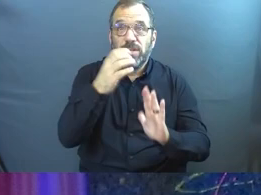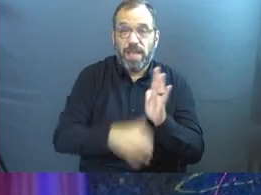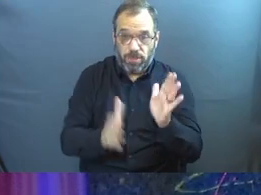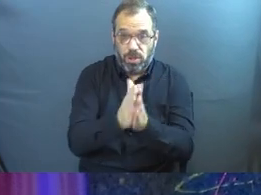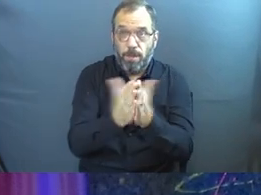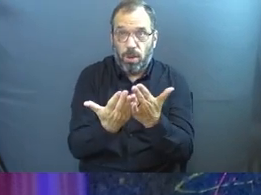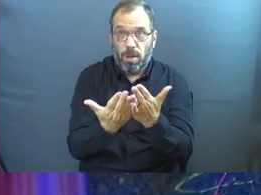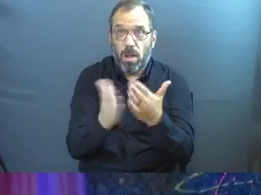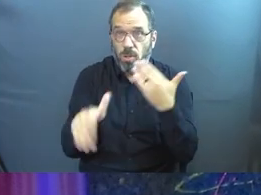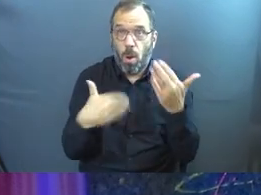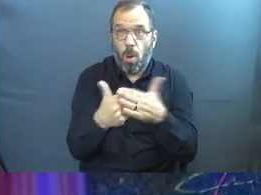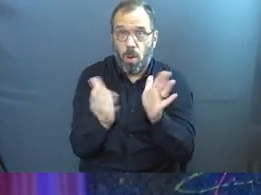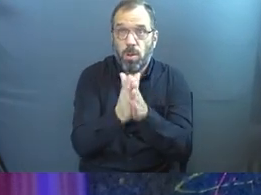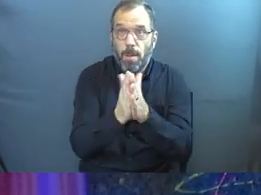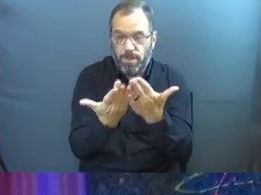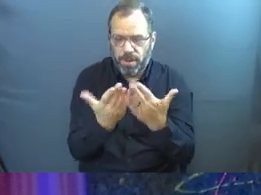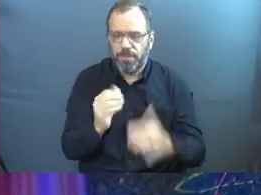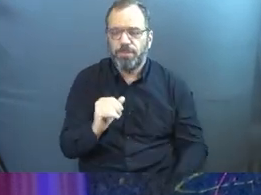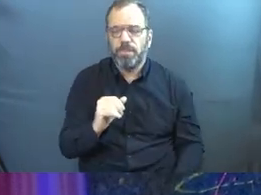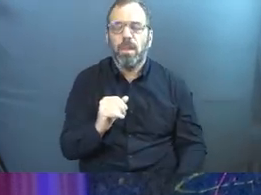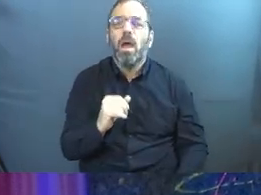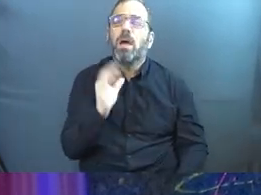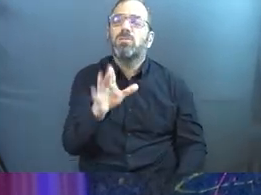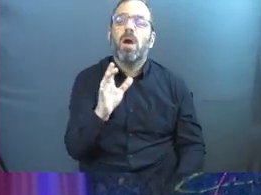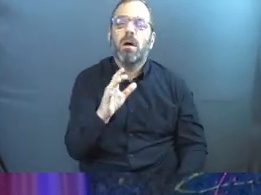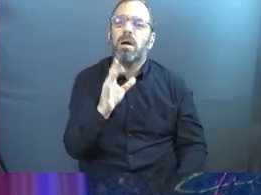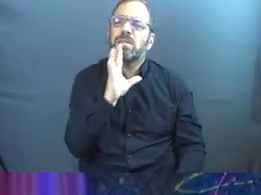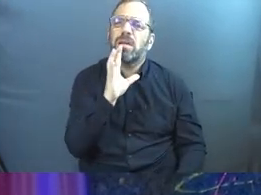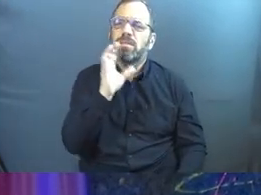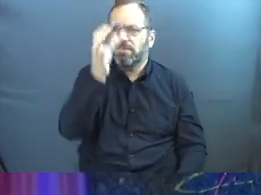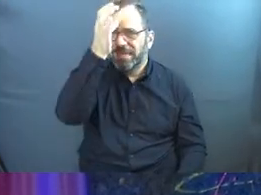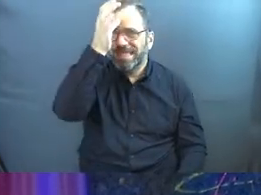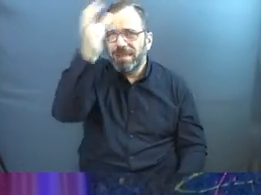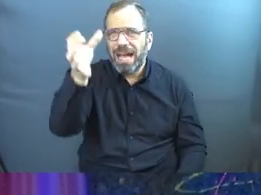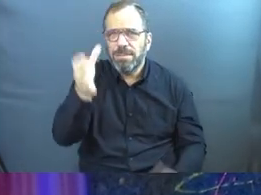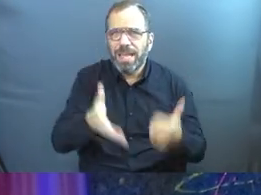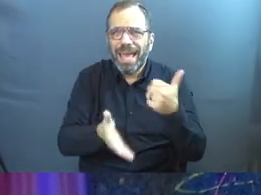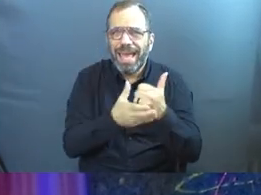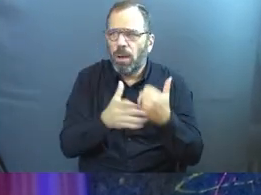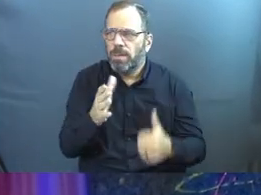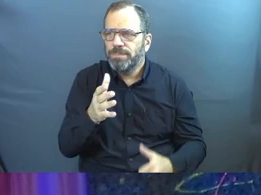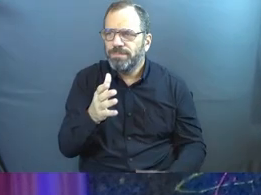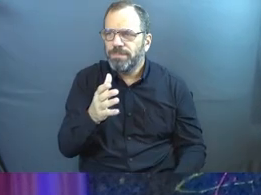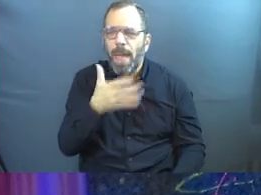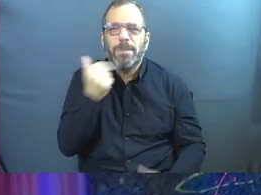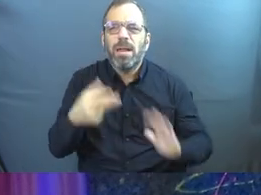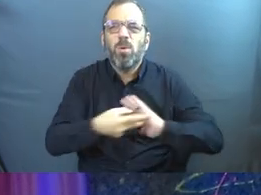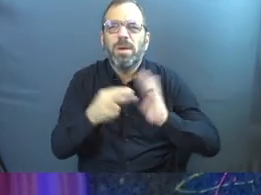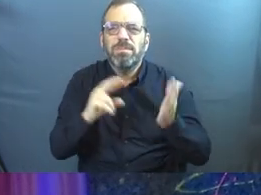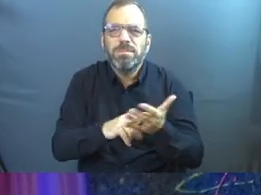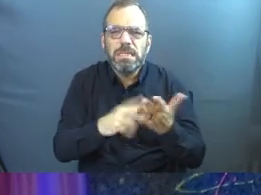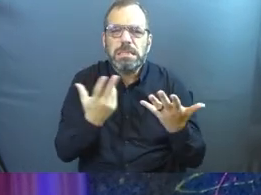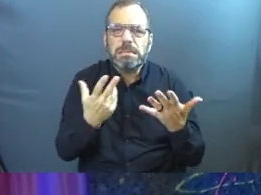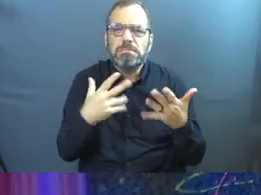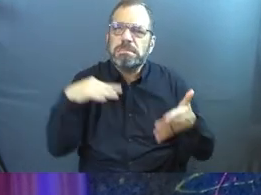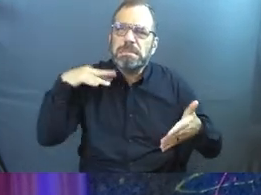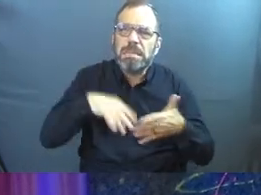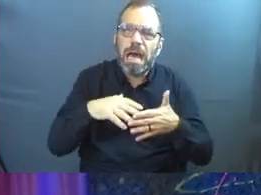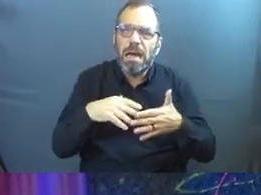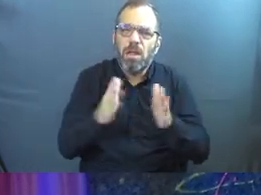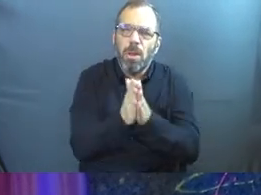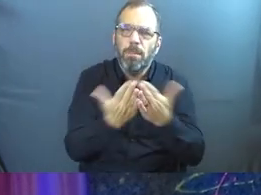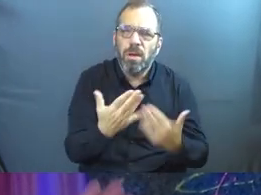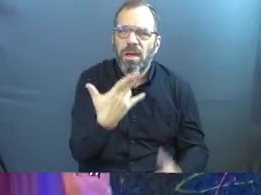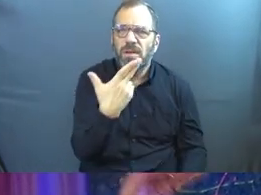in Habakkuk. And I want to walk you guys through just a couple concepts that make you understand better what it means that we're going through